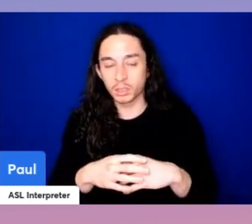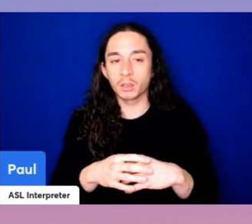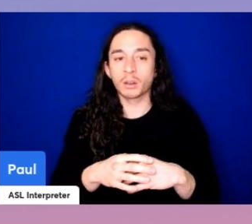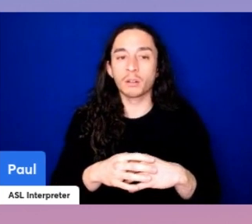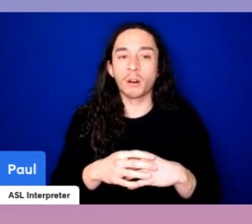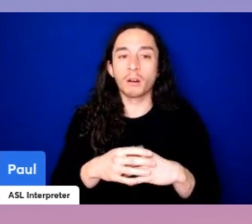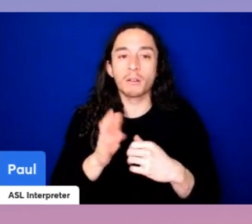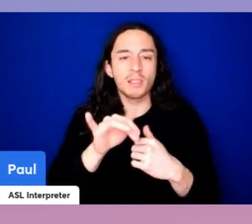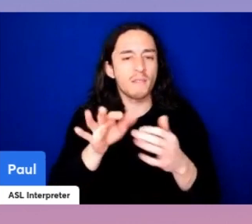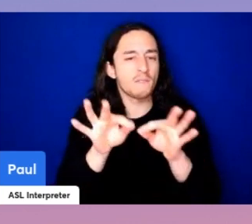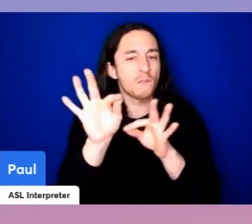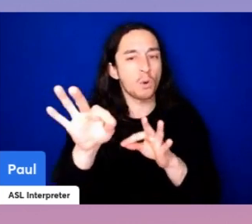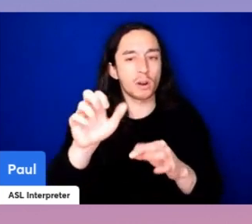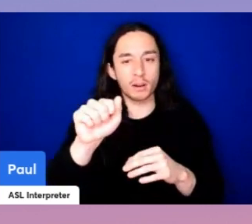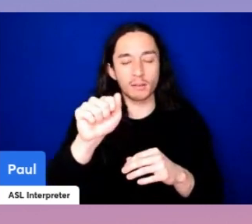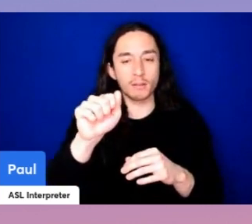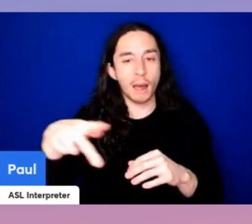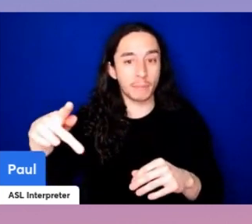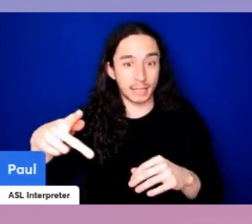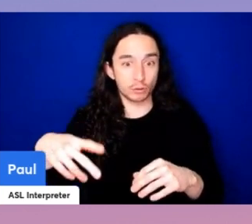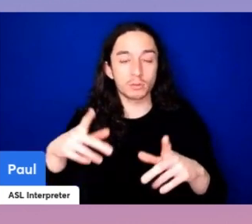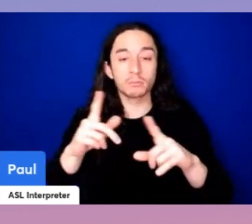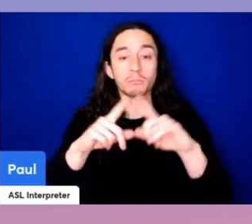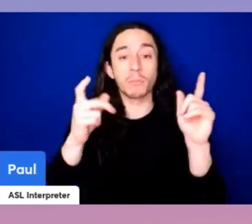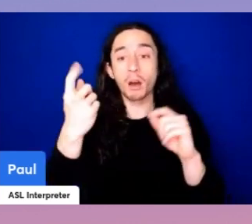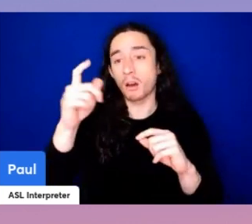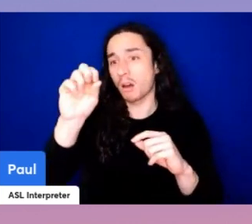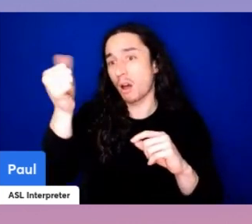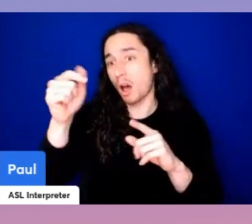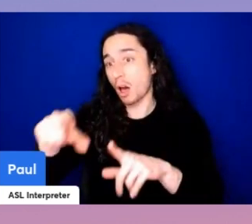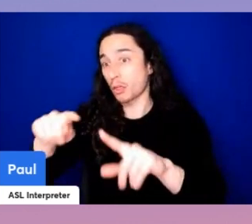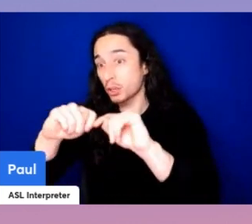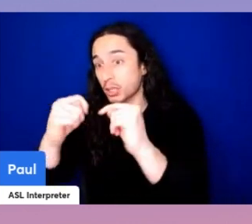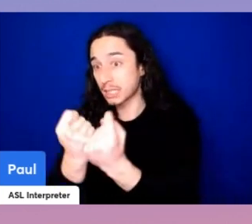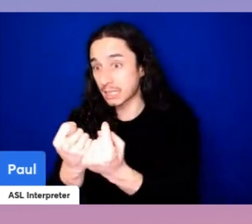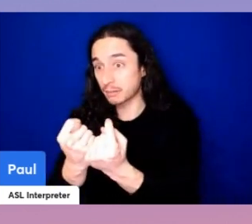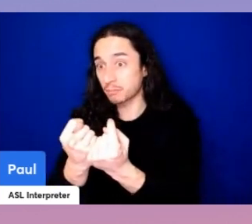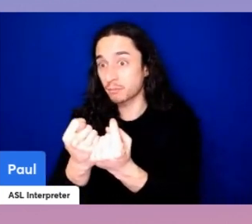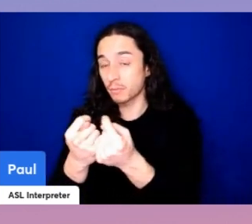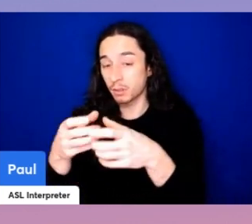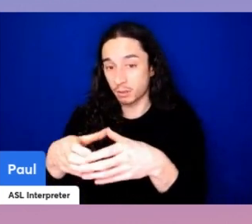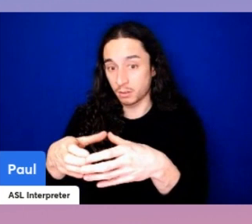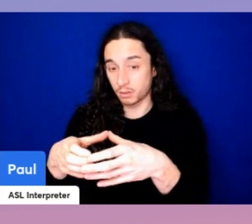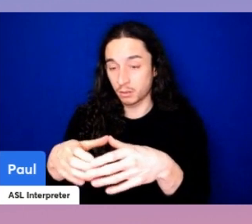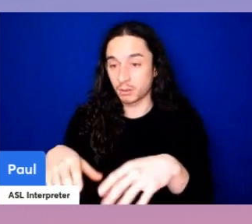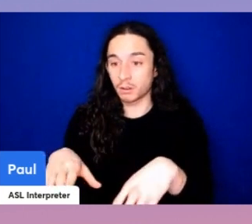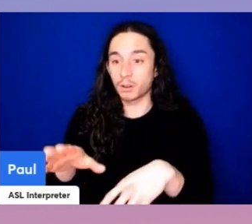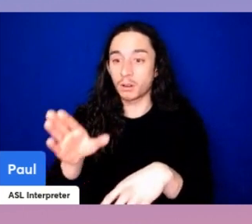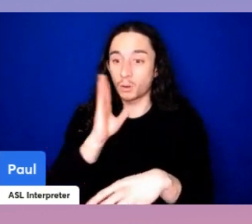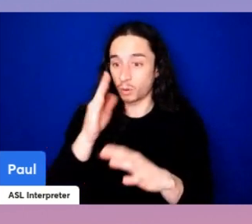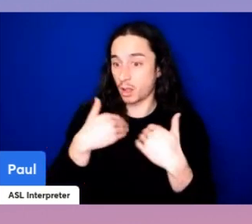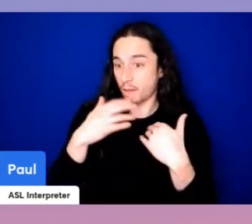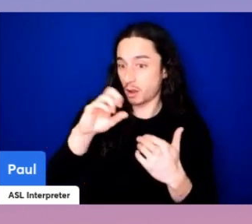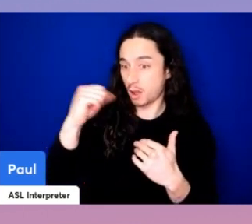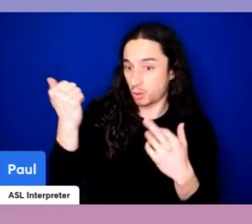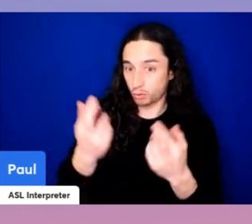application, but another team will need that resource, and